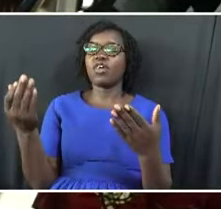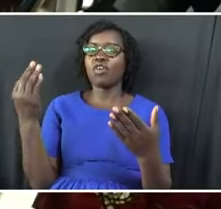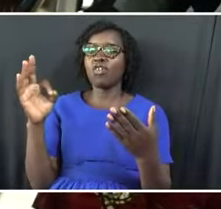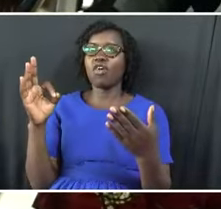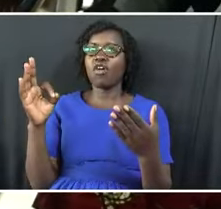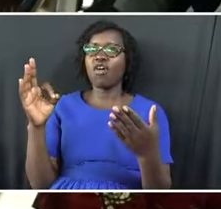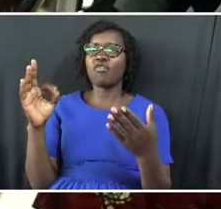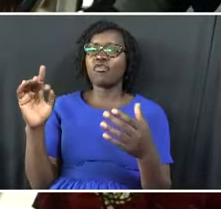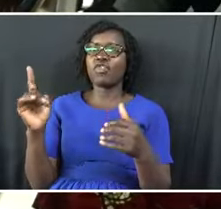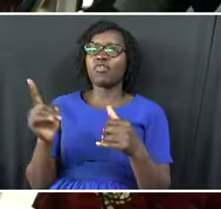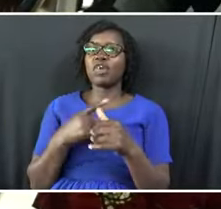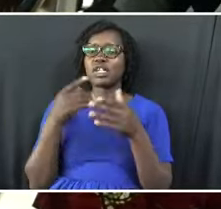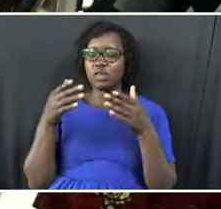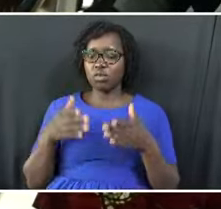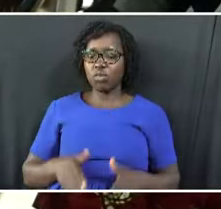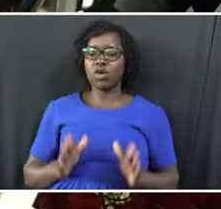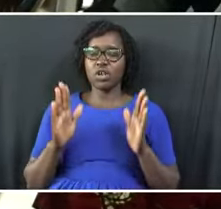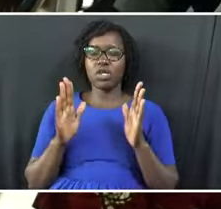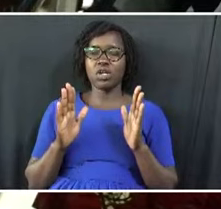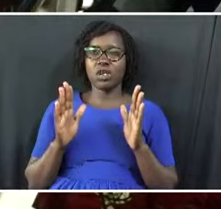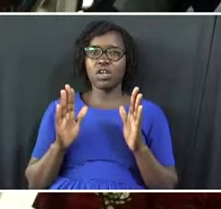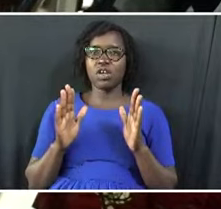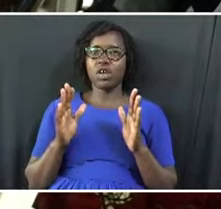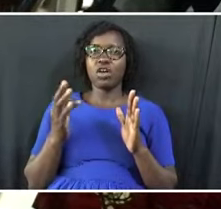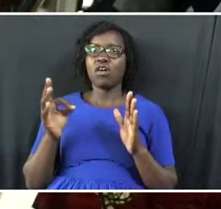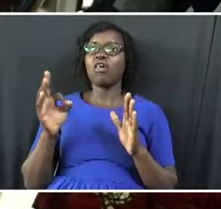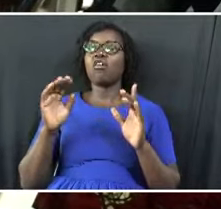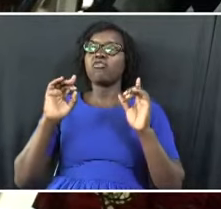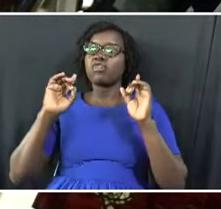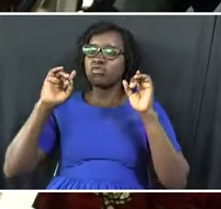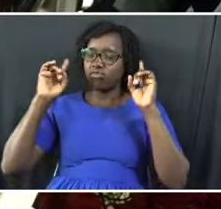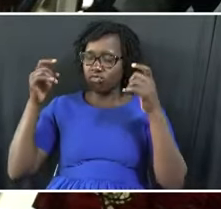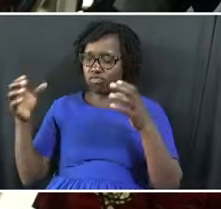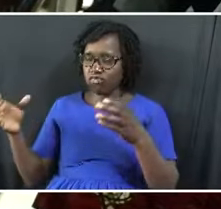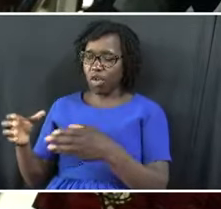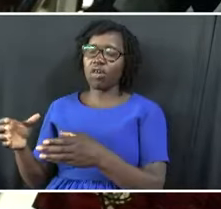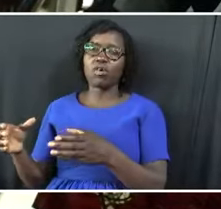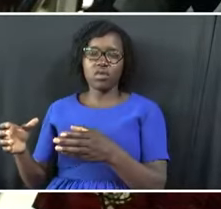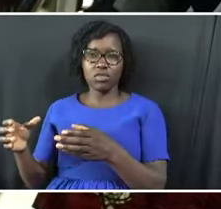the firstborn of his flock.